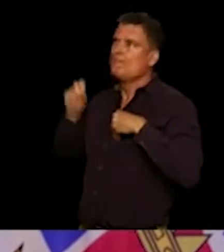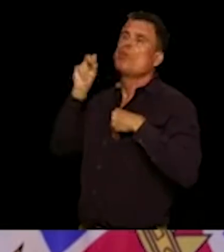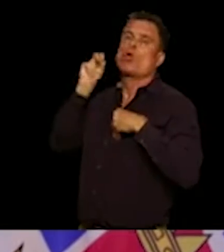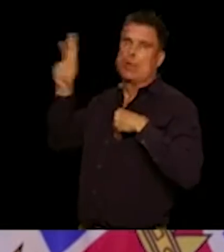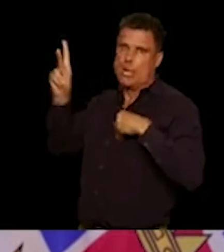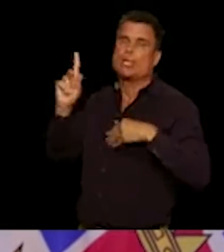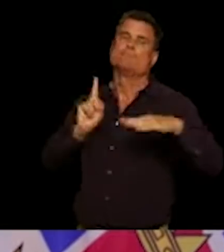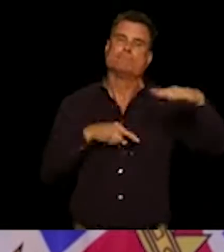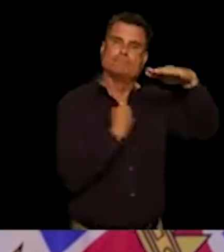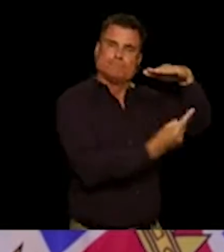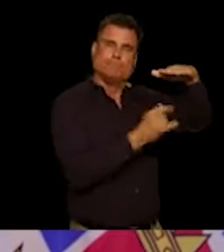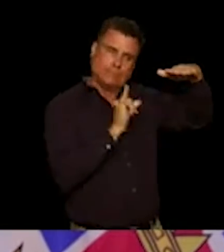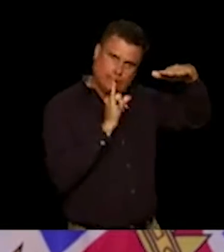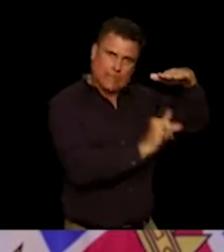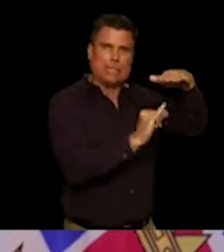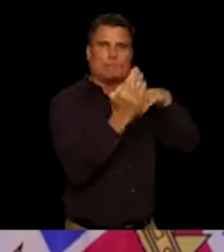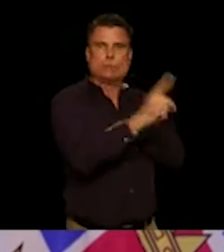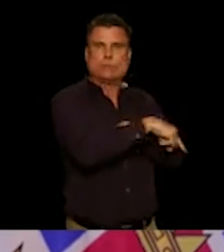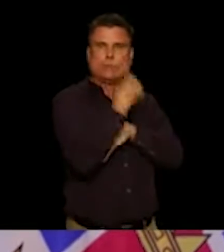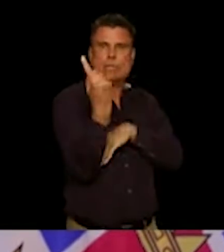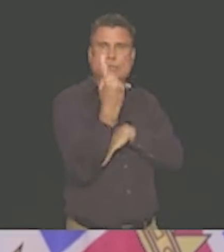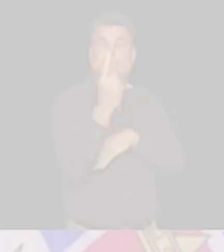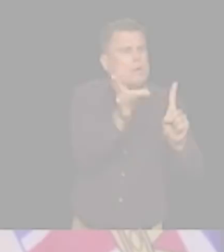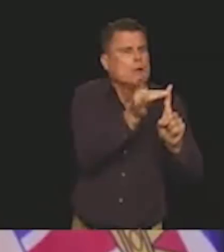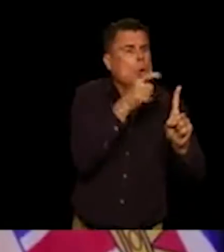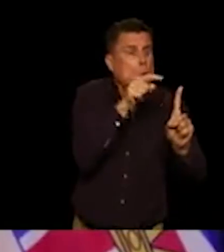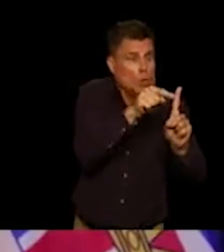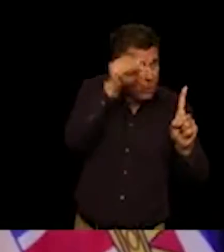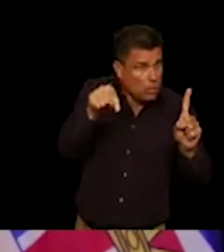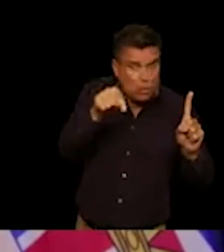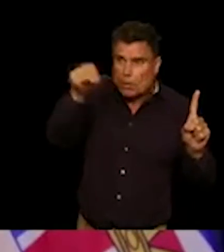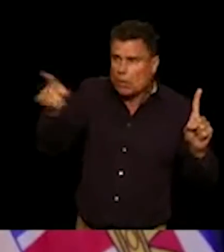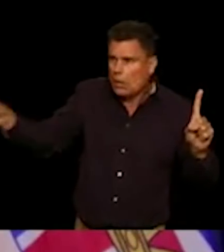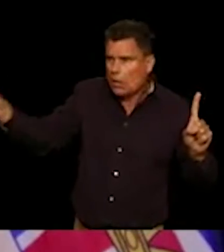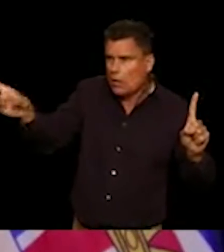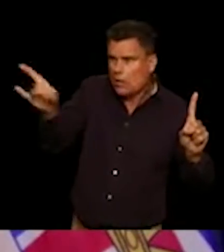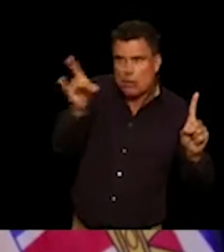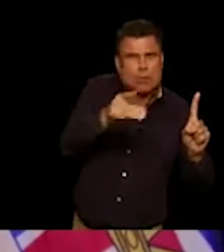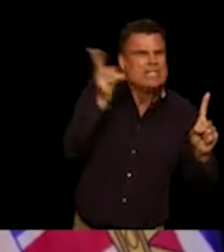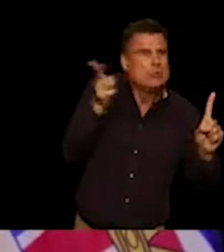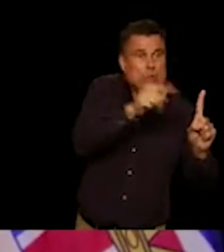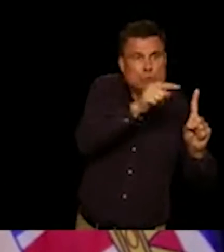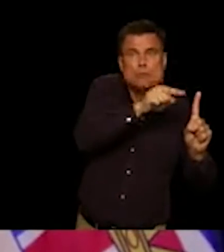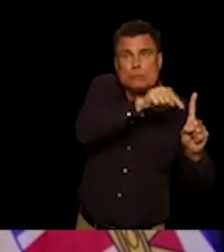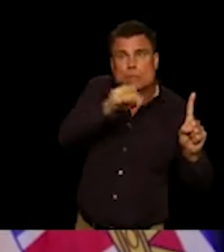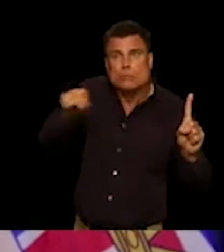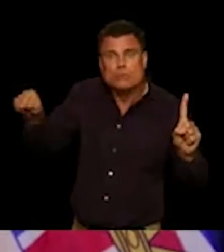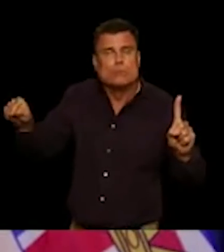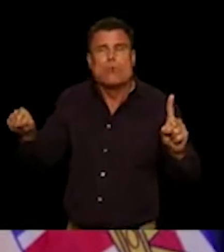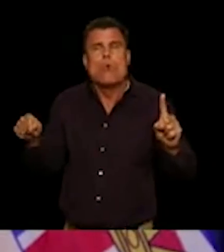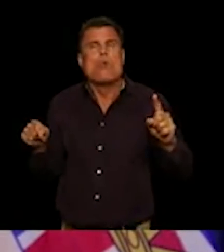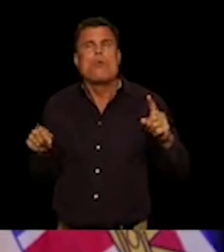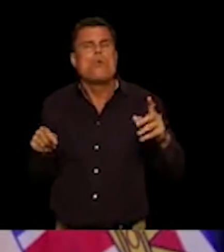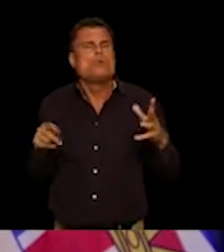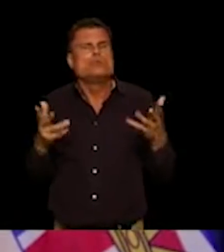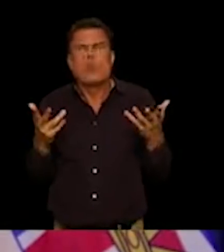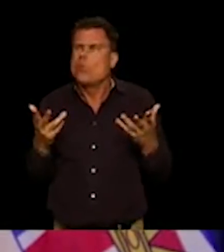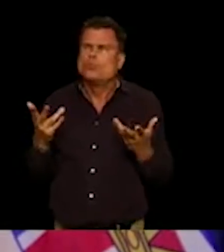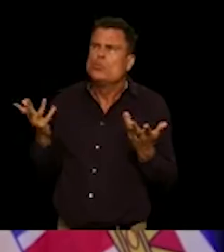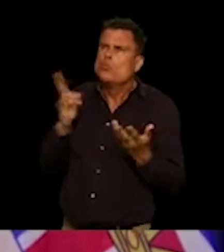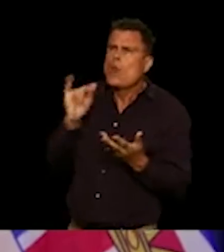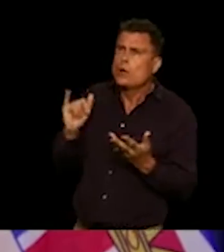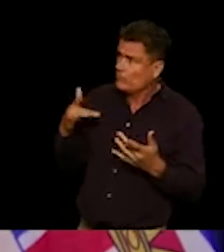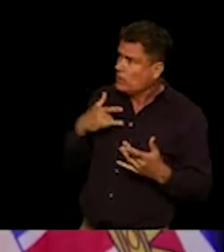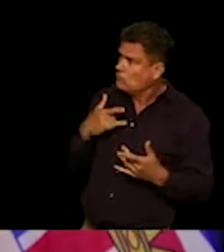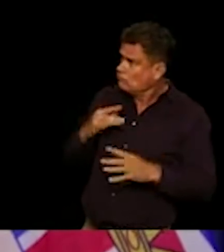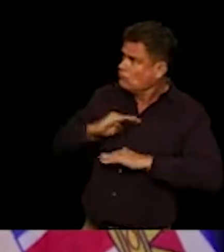province as we go through our pandemic. Thank you. Is the extra contact tracers today a reflection of needing more people, that